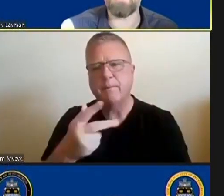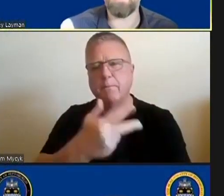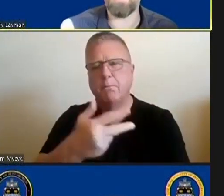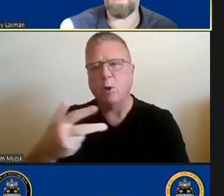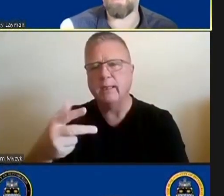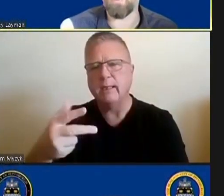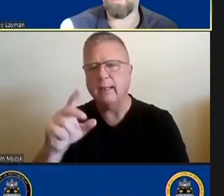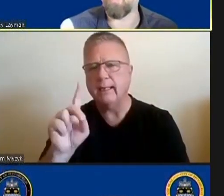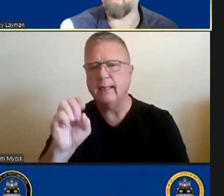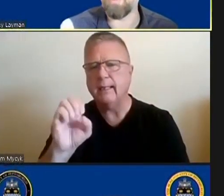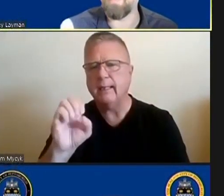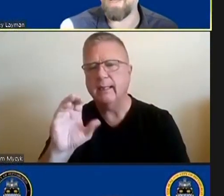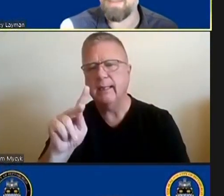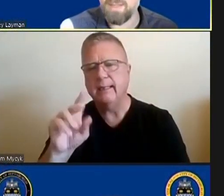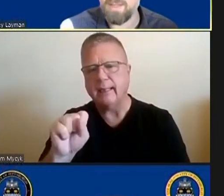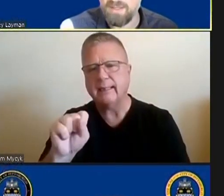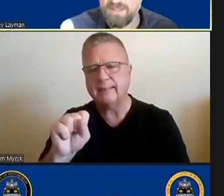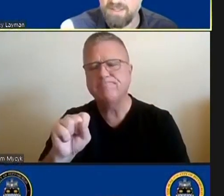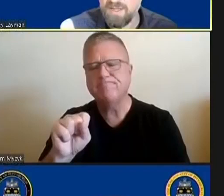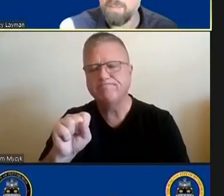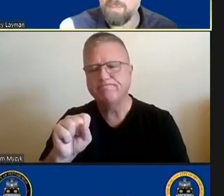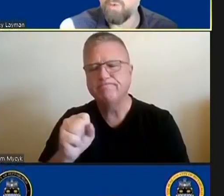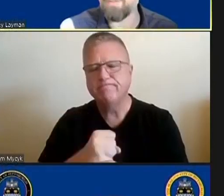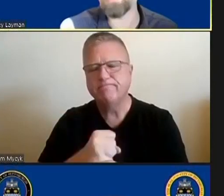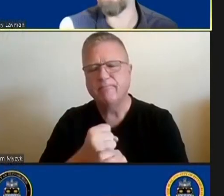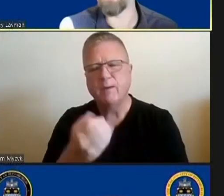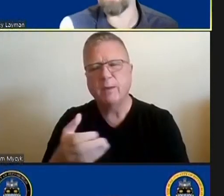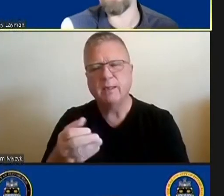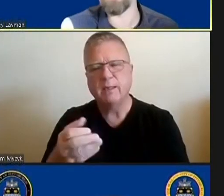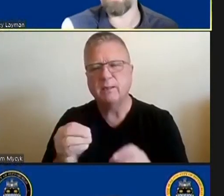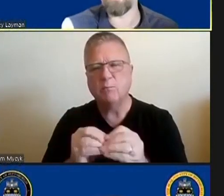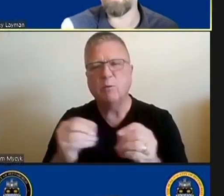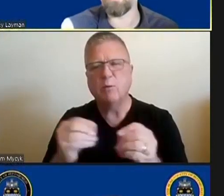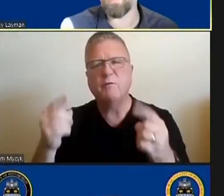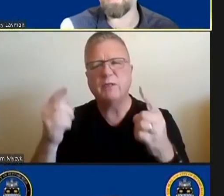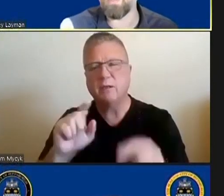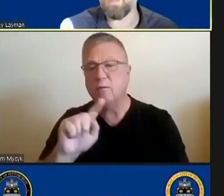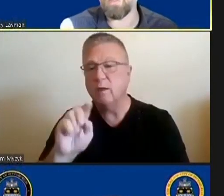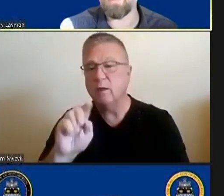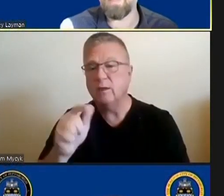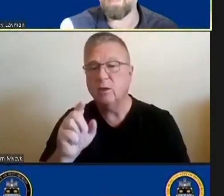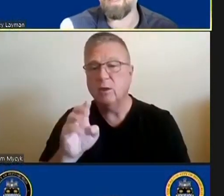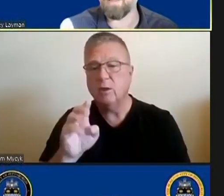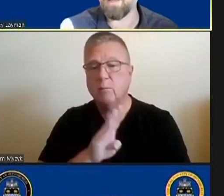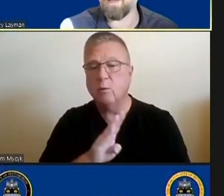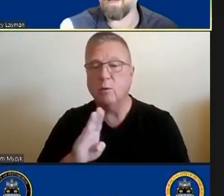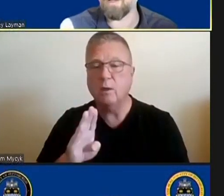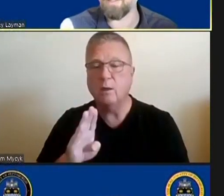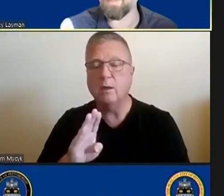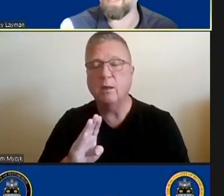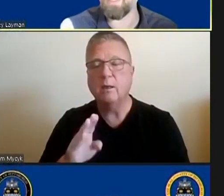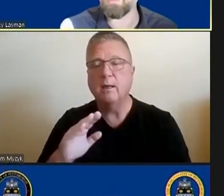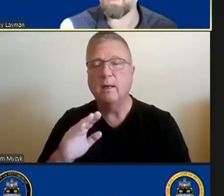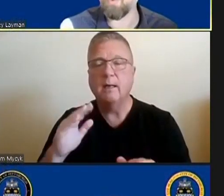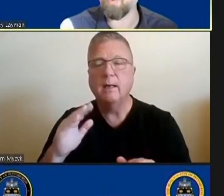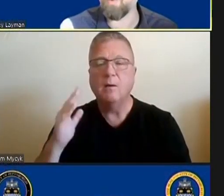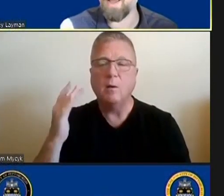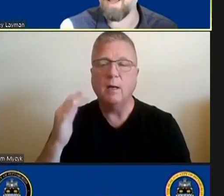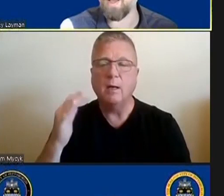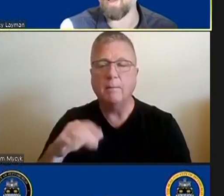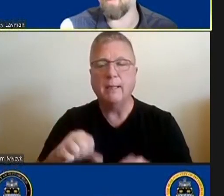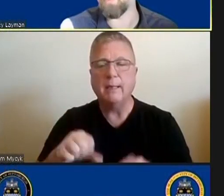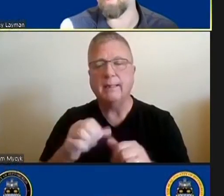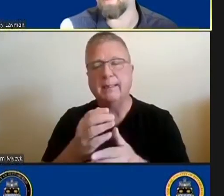decks that would make things more efficient for the zoning board by taking some of the caseload